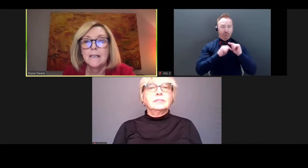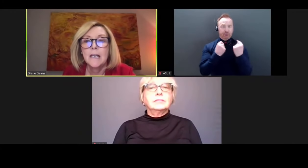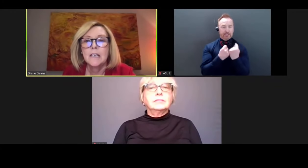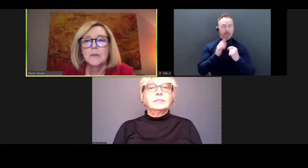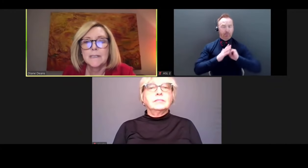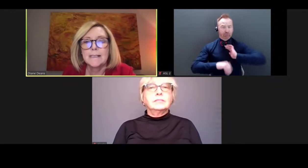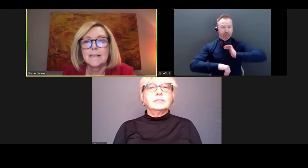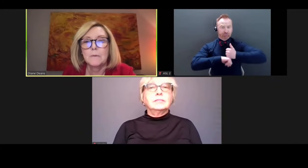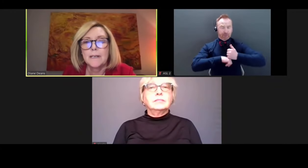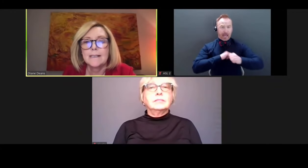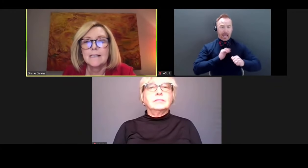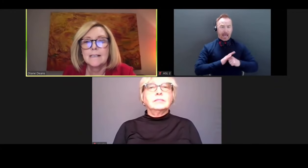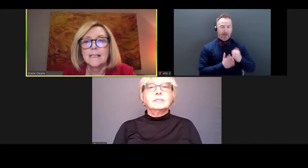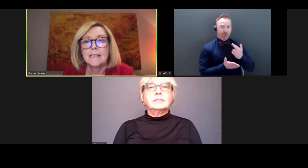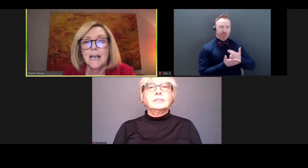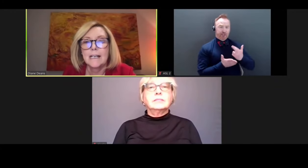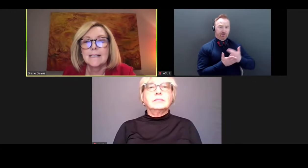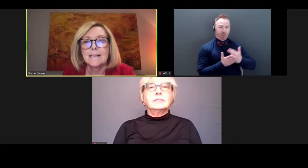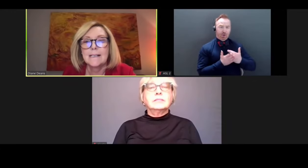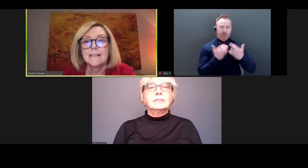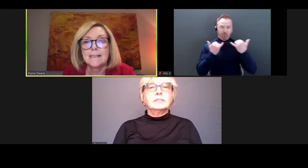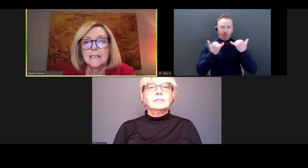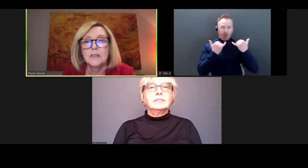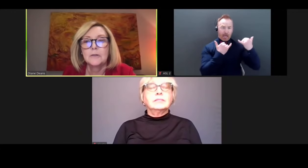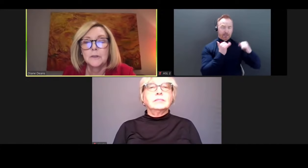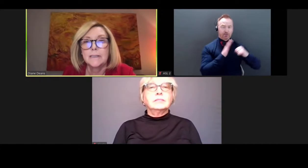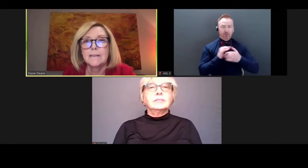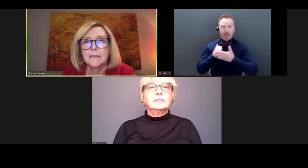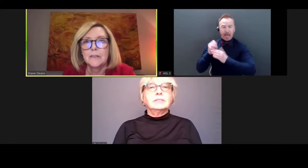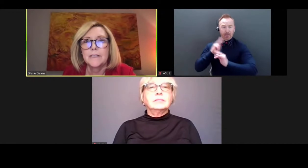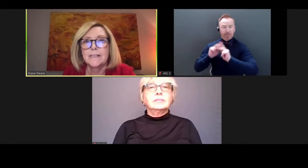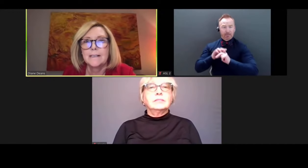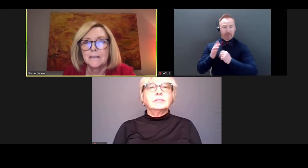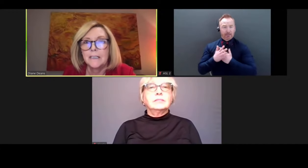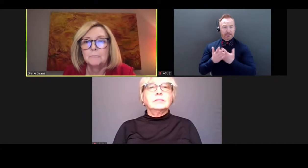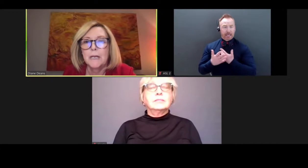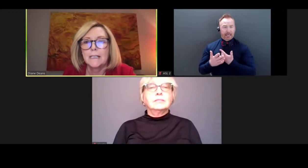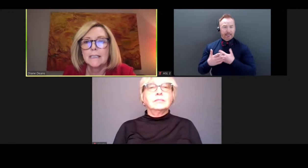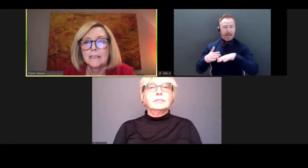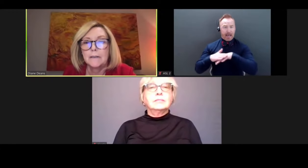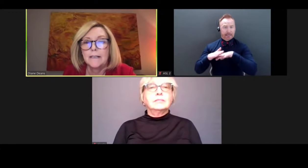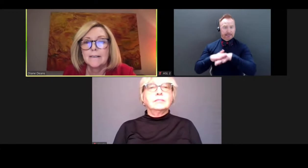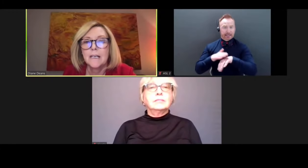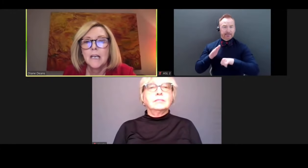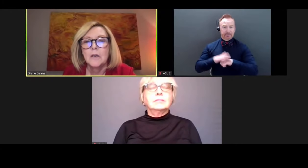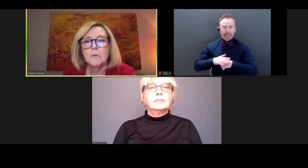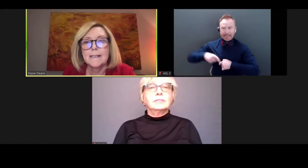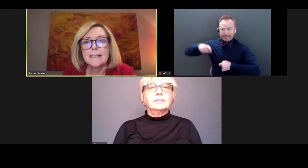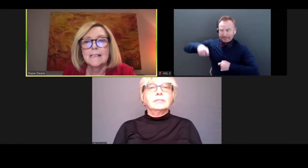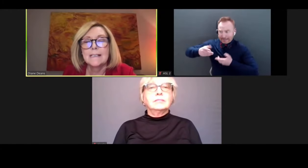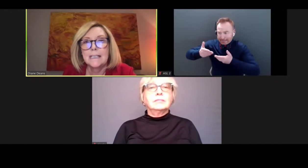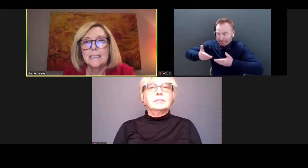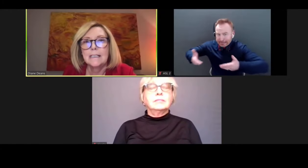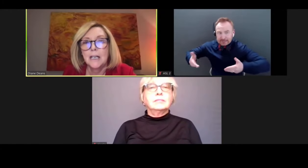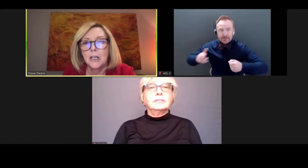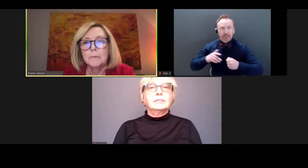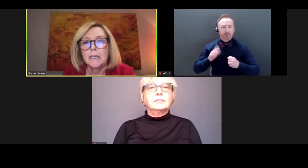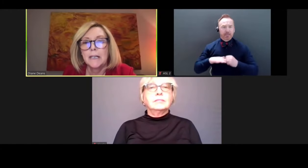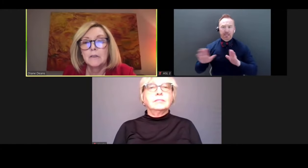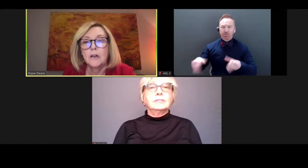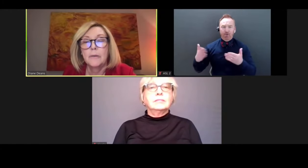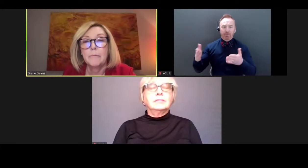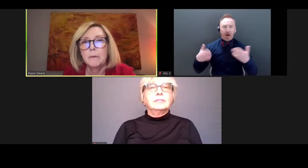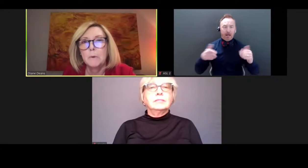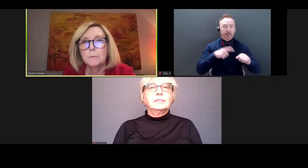place to assist residents in accessing essential goods and services in the impacted areas. Residents needing help can